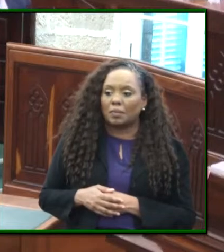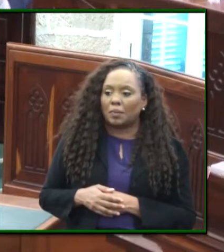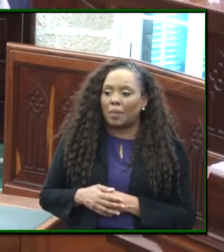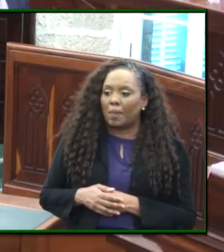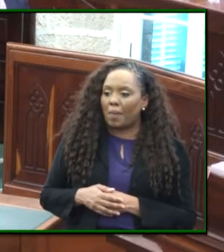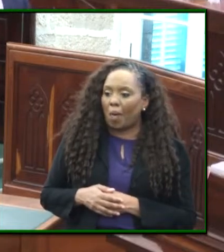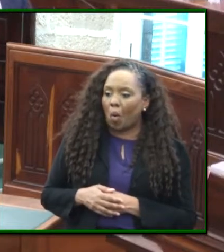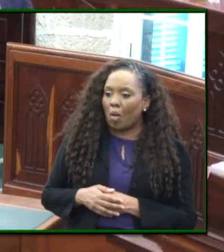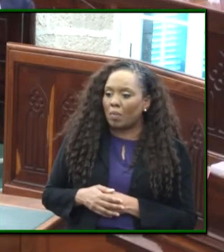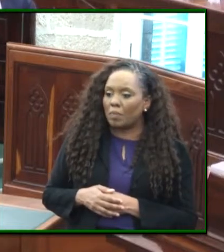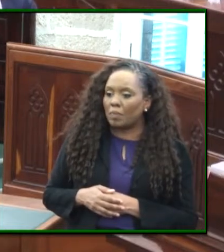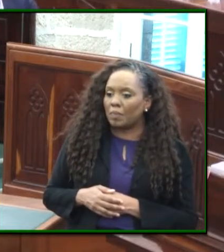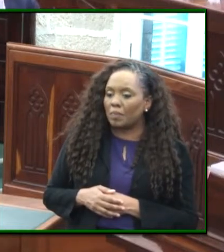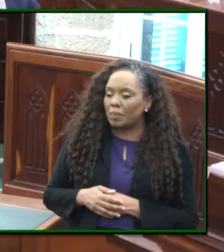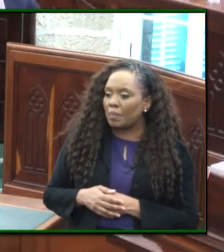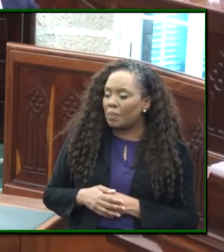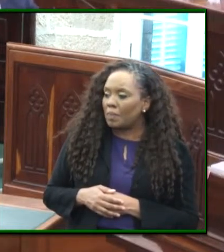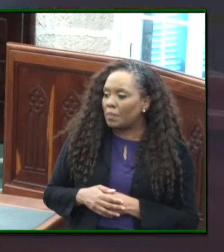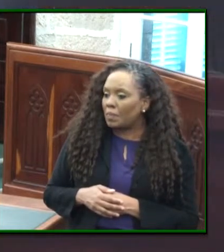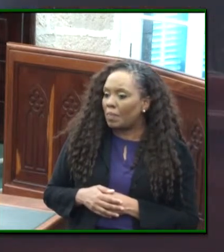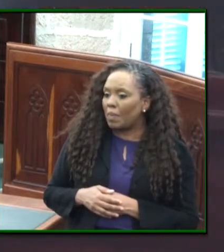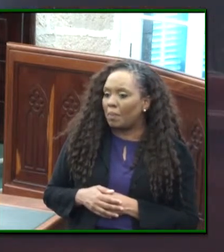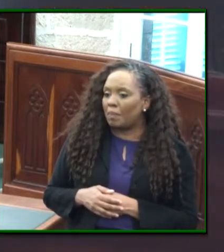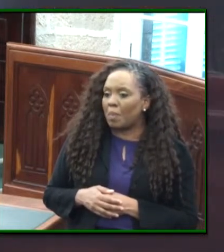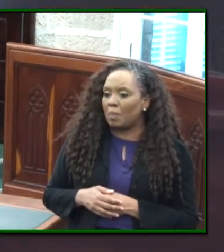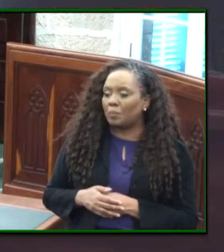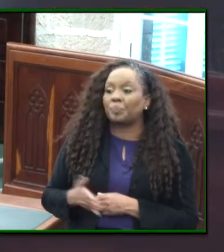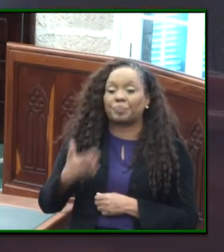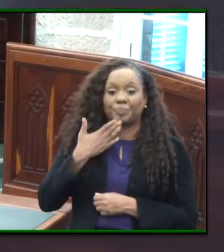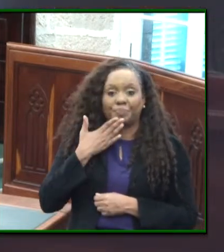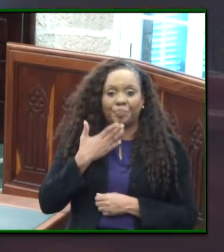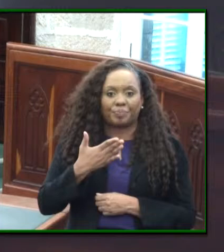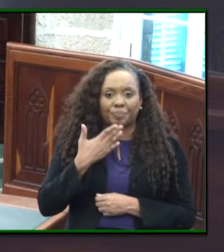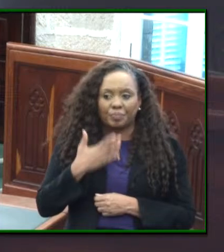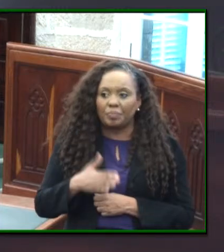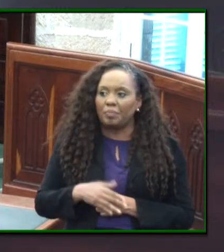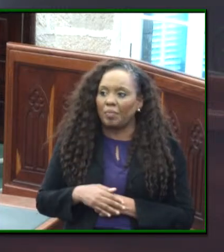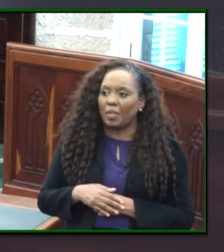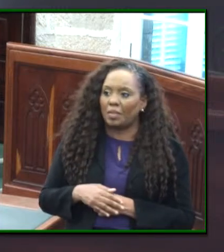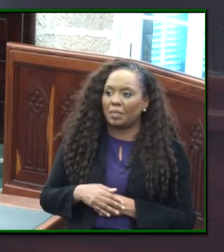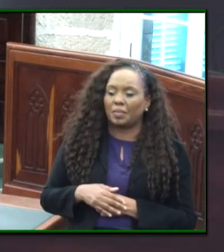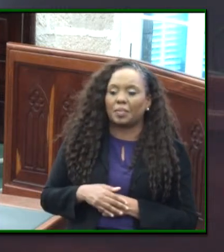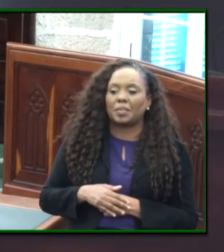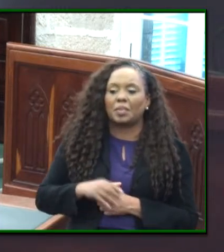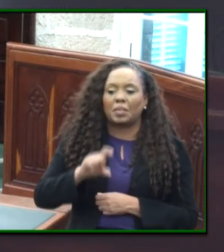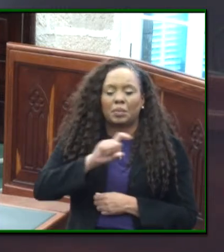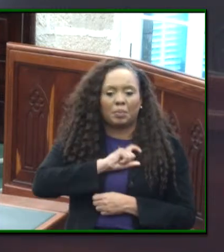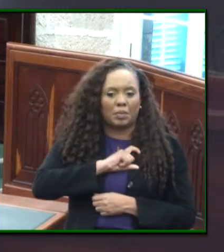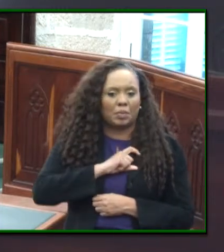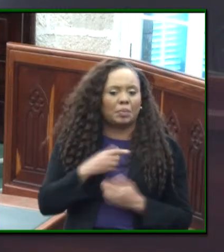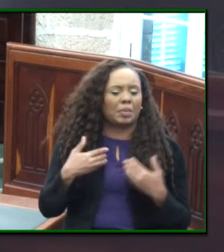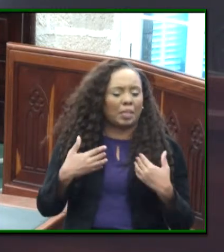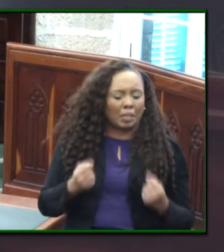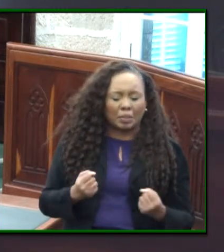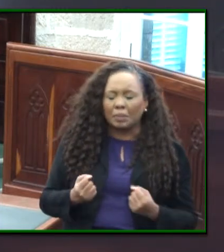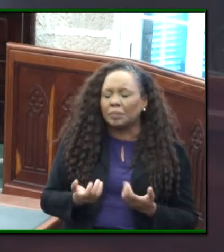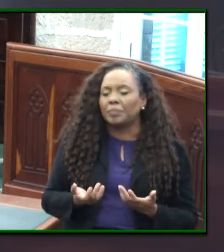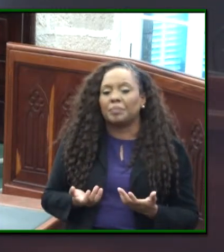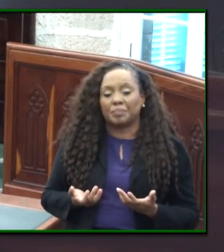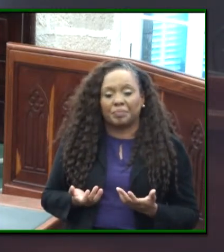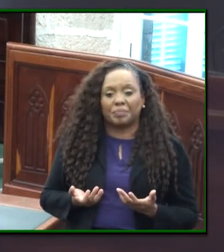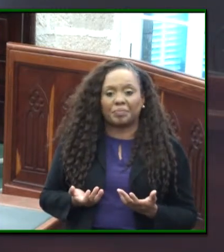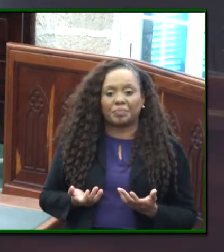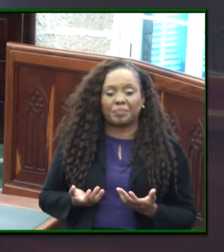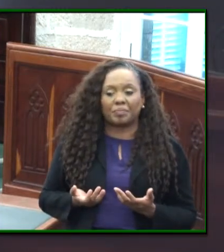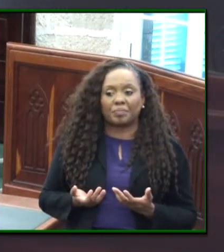Thank you. In terms of the welfare and the well-being of the officers, that is something which we